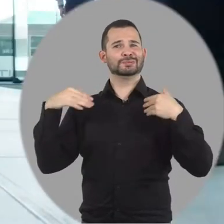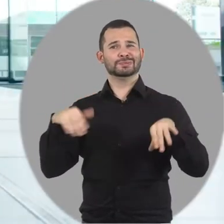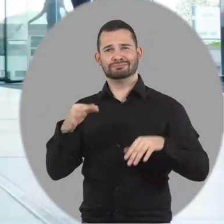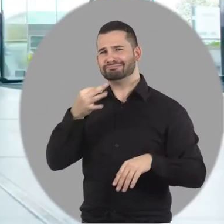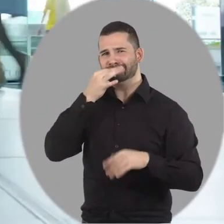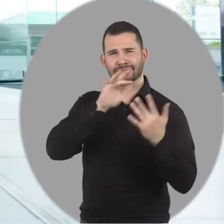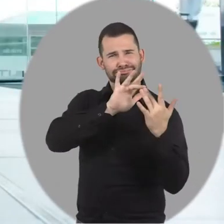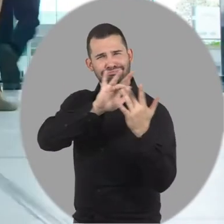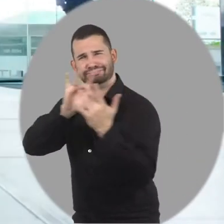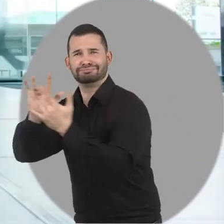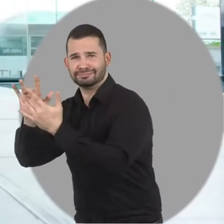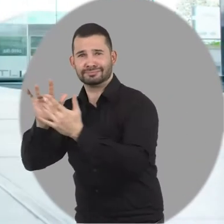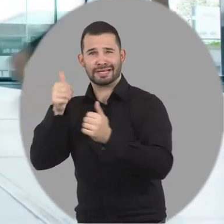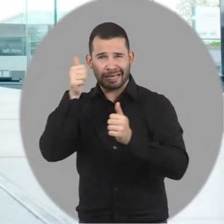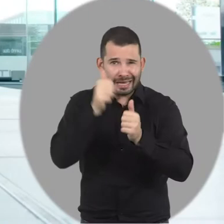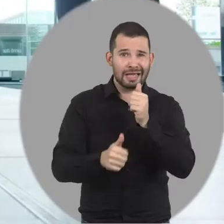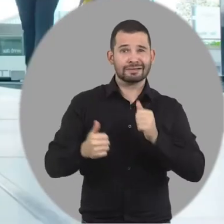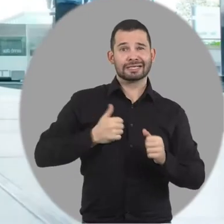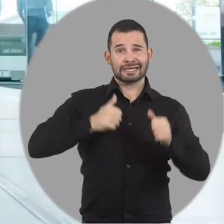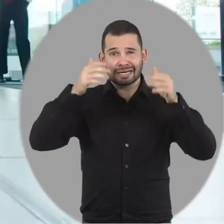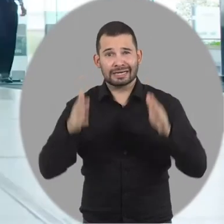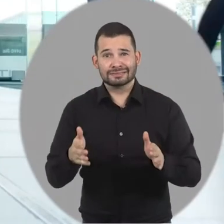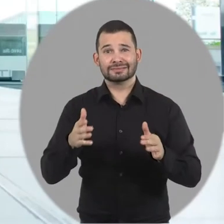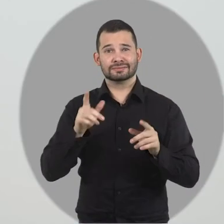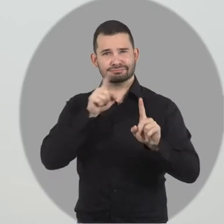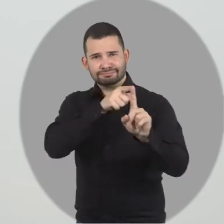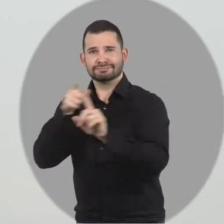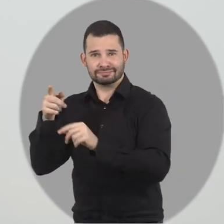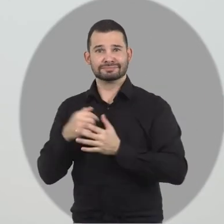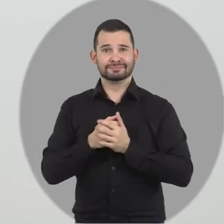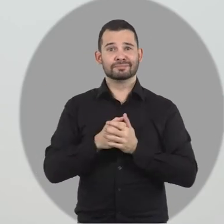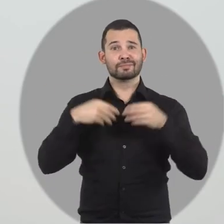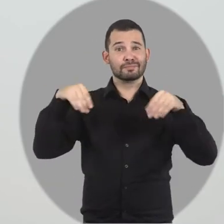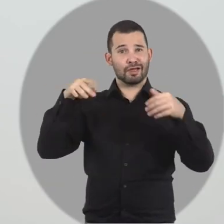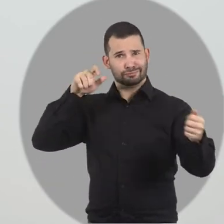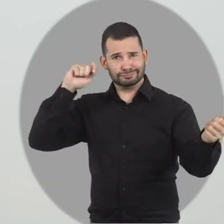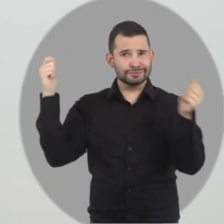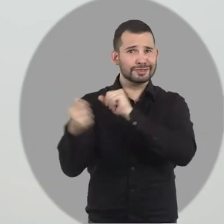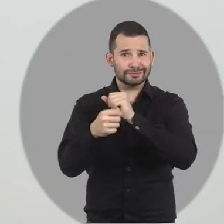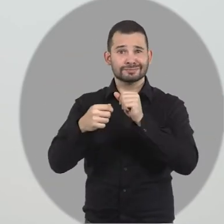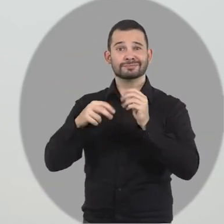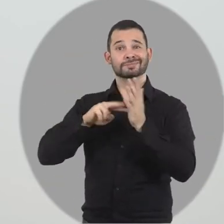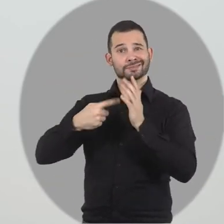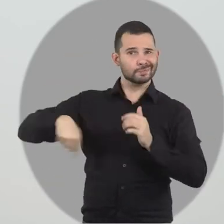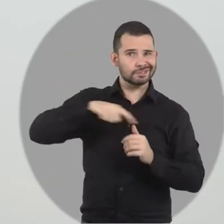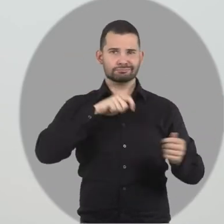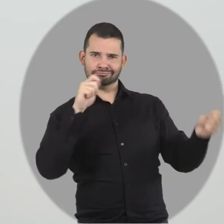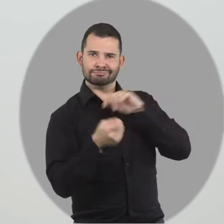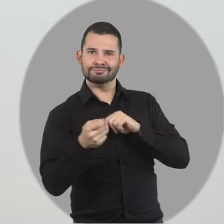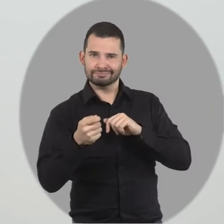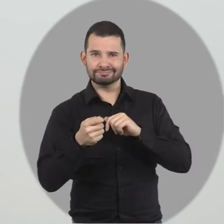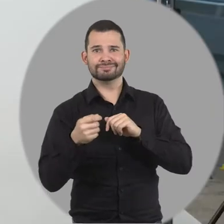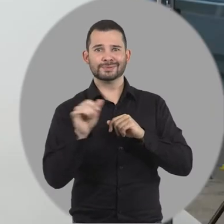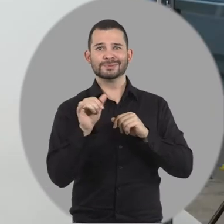that actually reaches the doorstep of every single Canadian. As the markets transform and change, we also need to